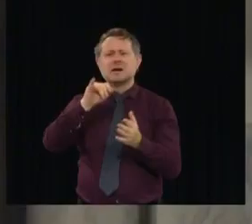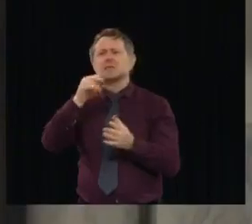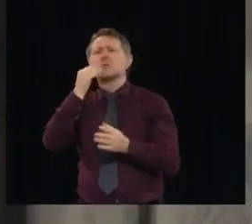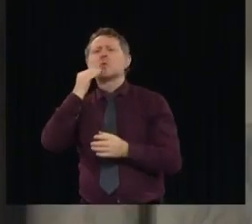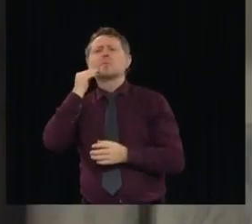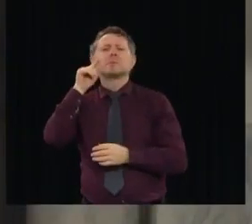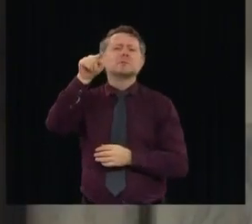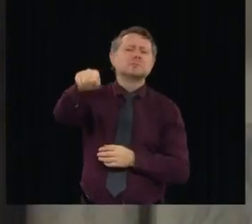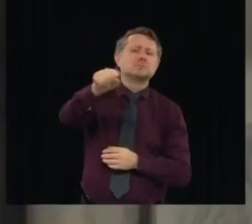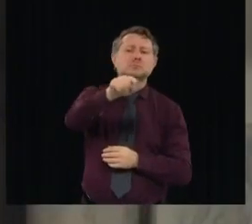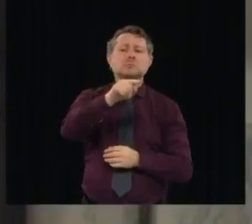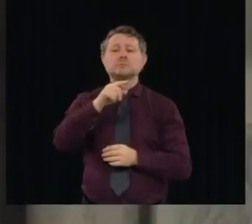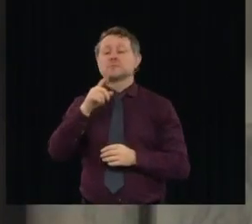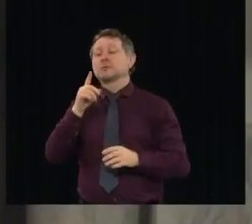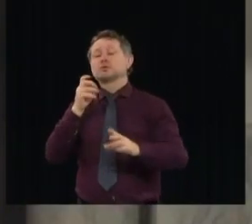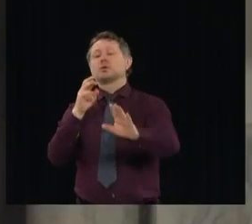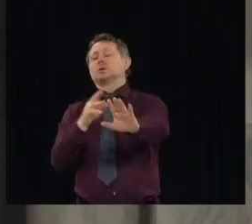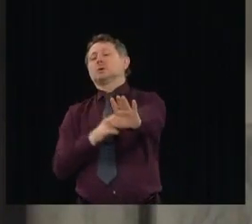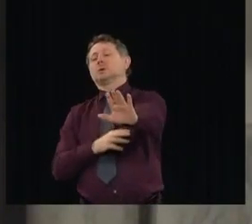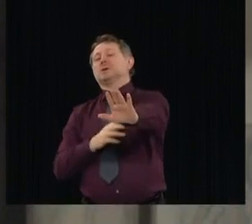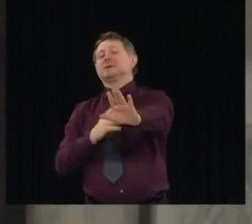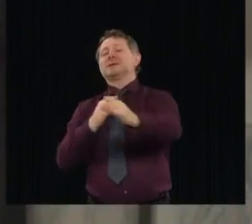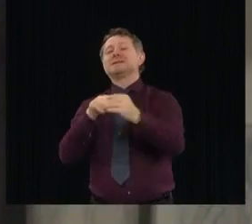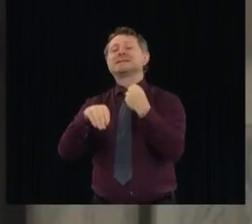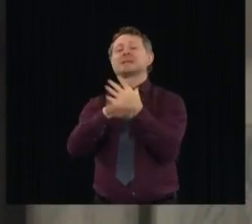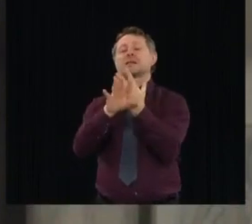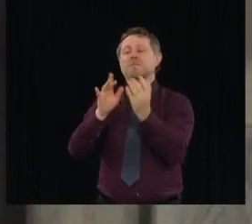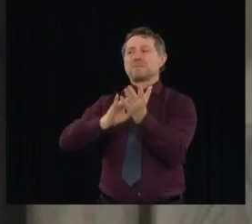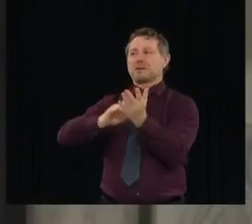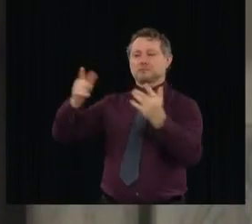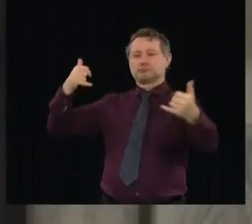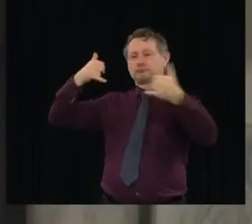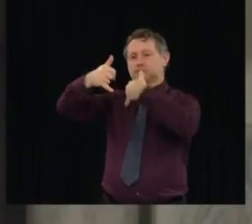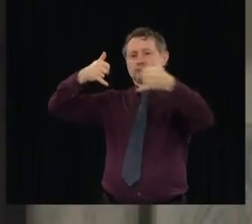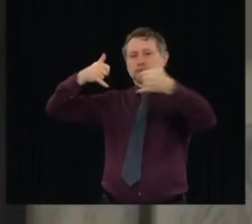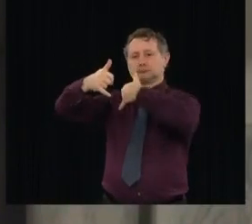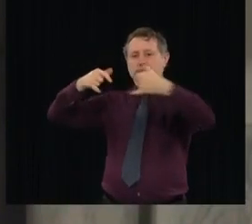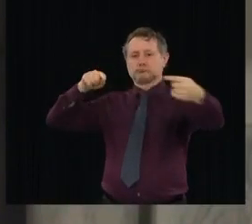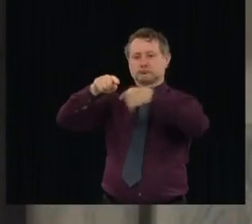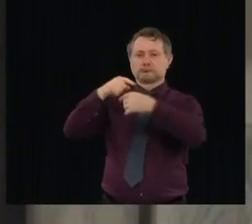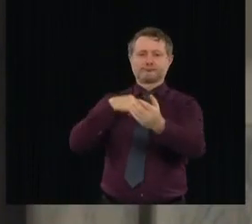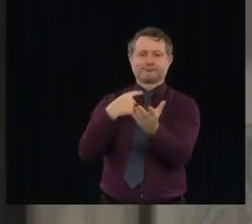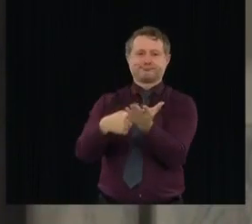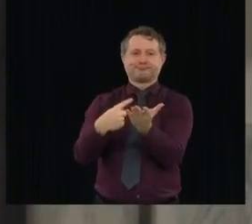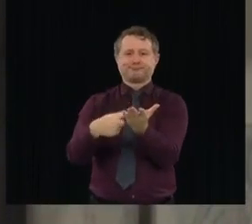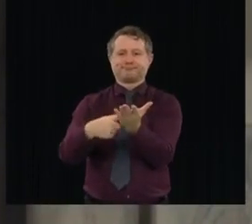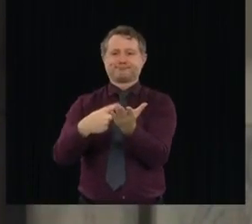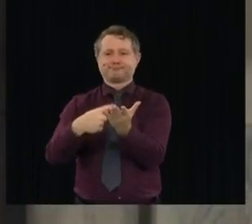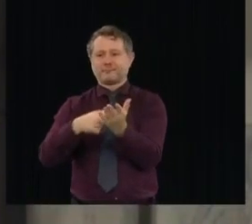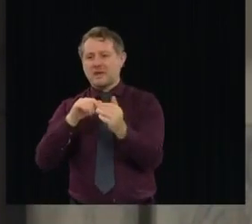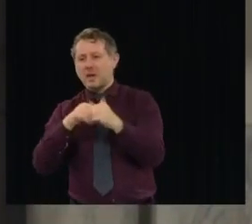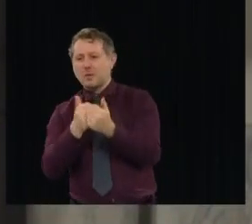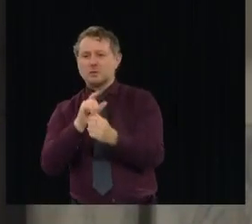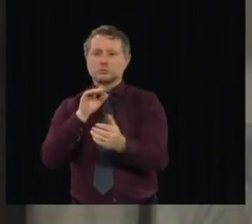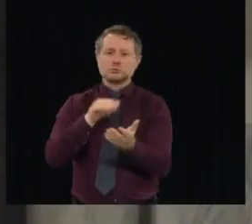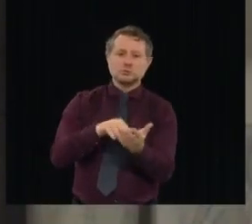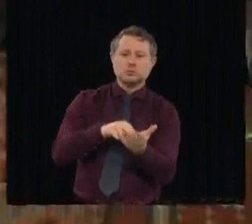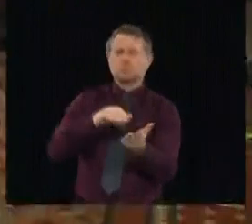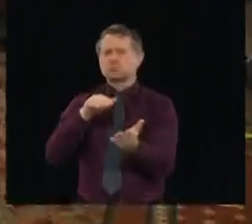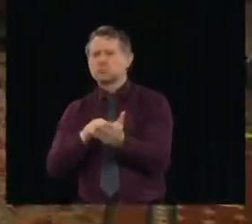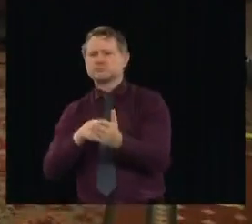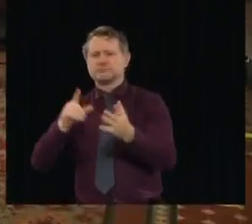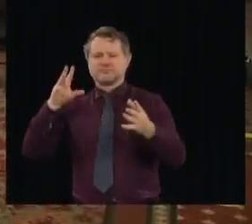comes into play, and we are working closely with our healthcare professionals about that, particularly in the rural areas, but even in the urban areas.